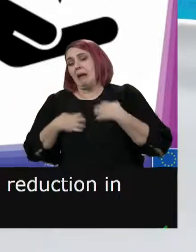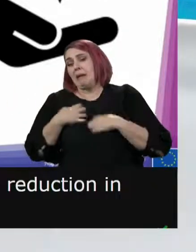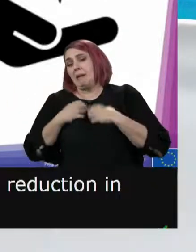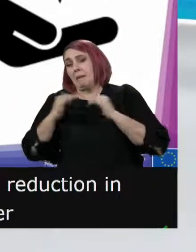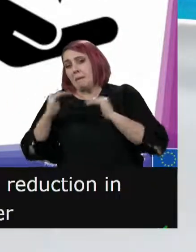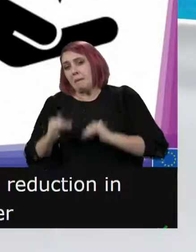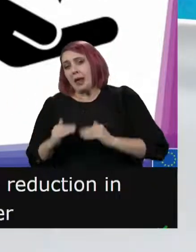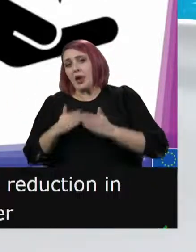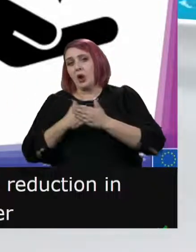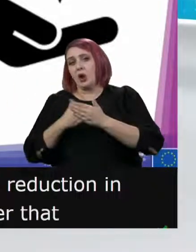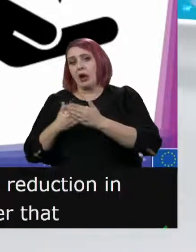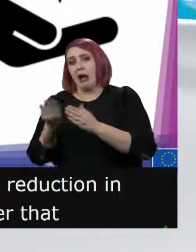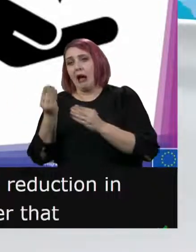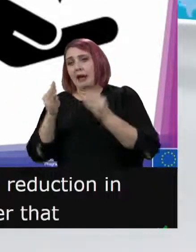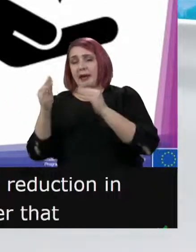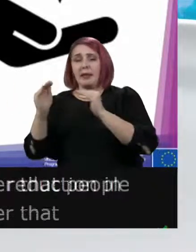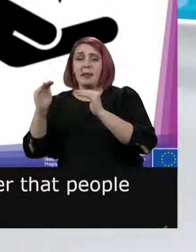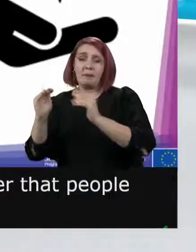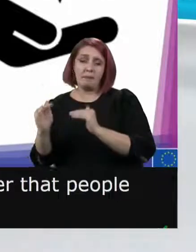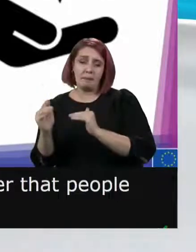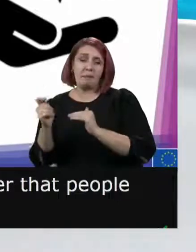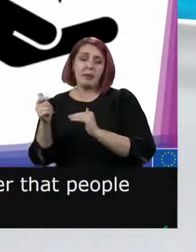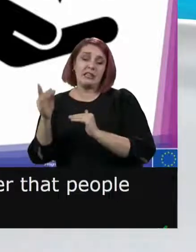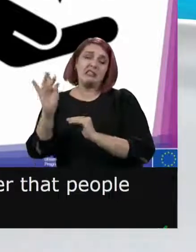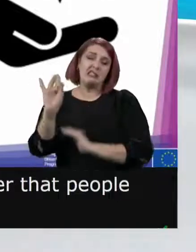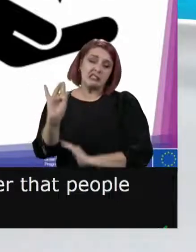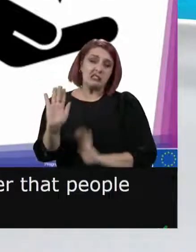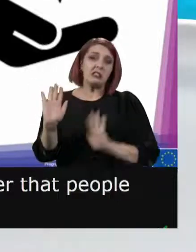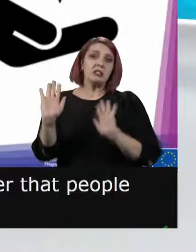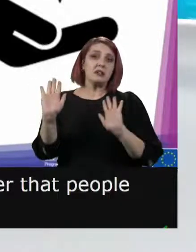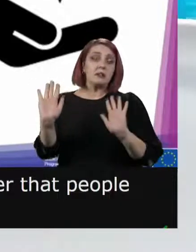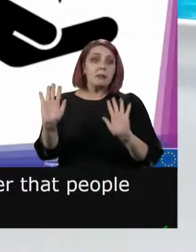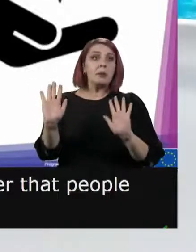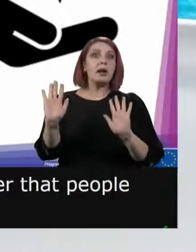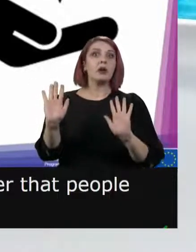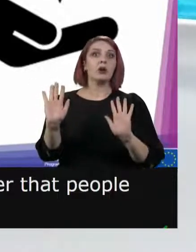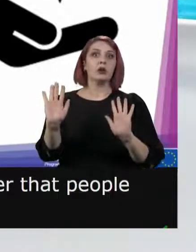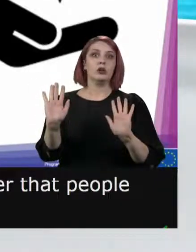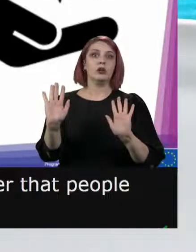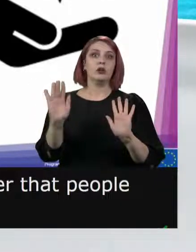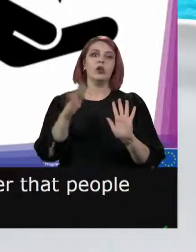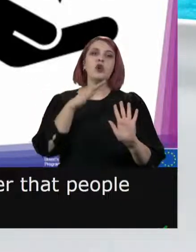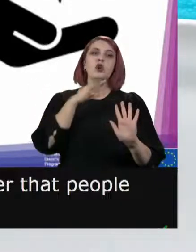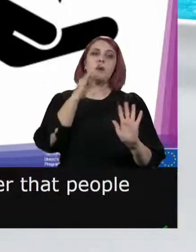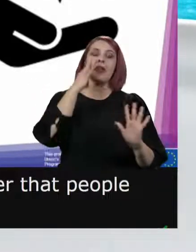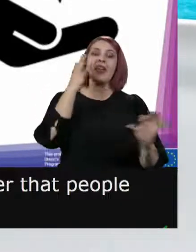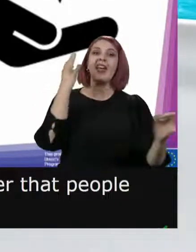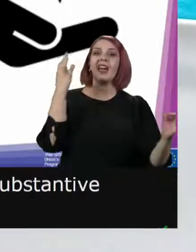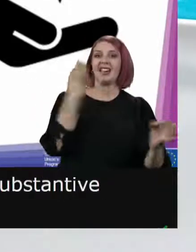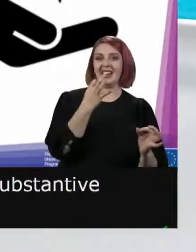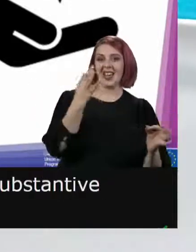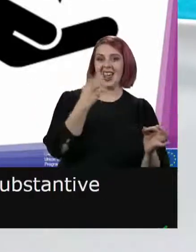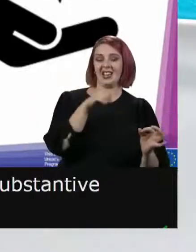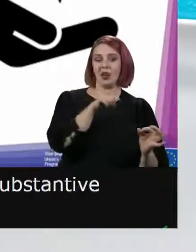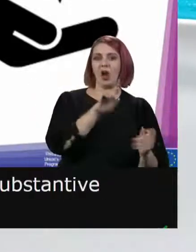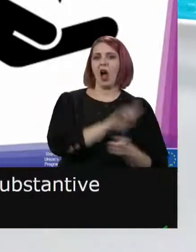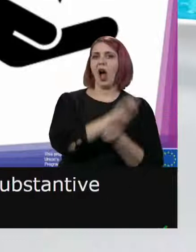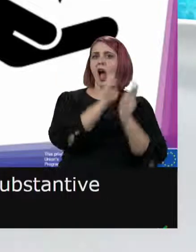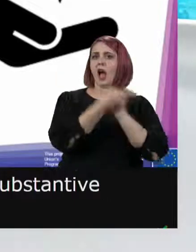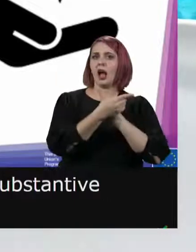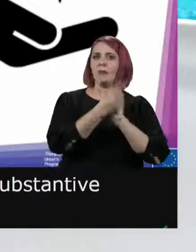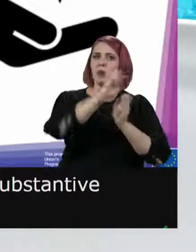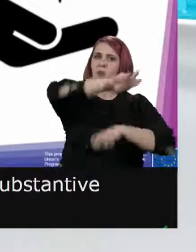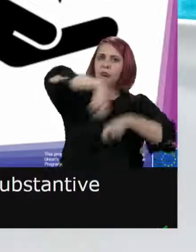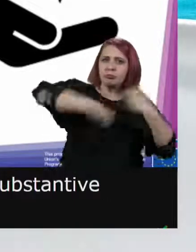was not addressed, and there was no real substantive change in travel and mobility. And we come back to where we started